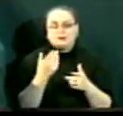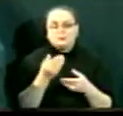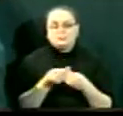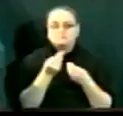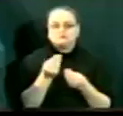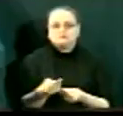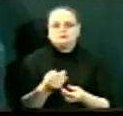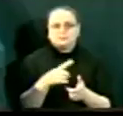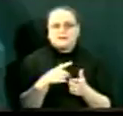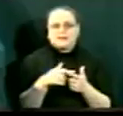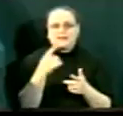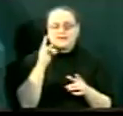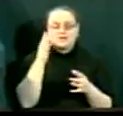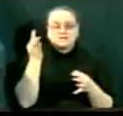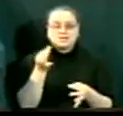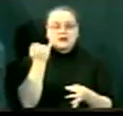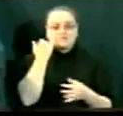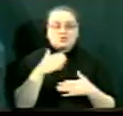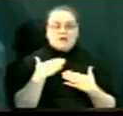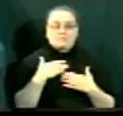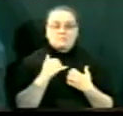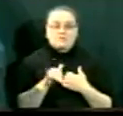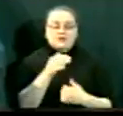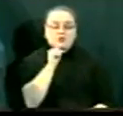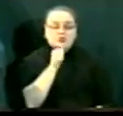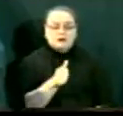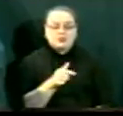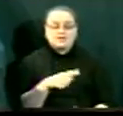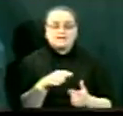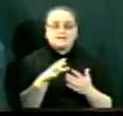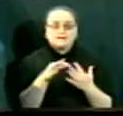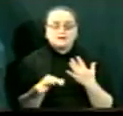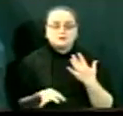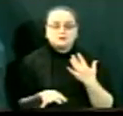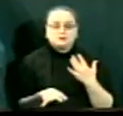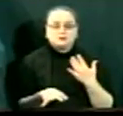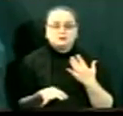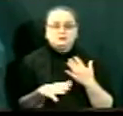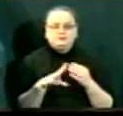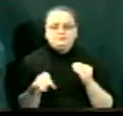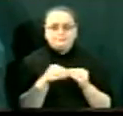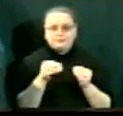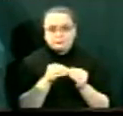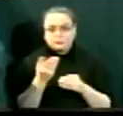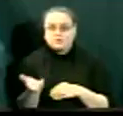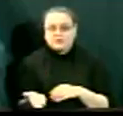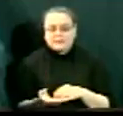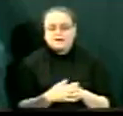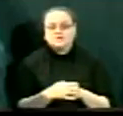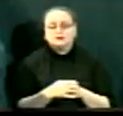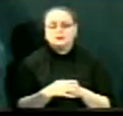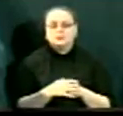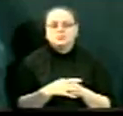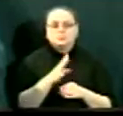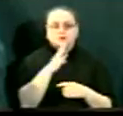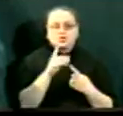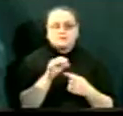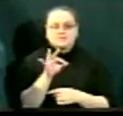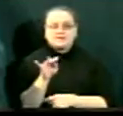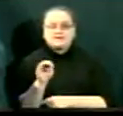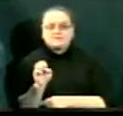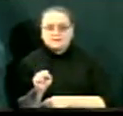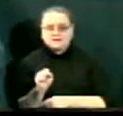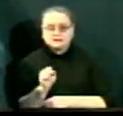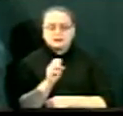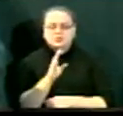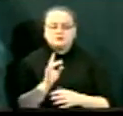then they decide whether they are happy with that or not, and then they choose to add more to that. We go over fees, which I've